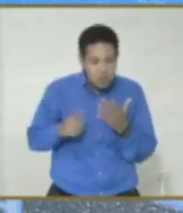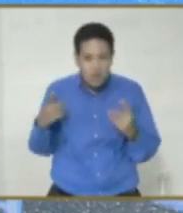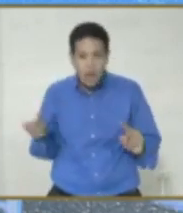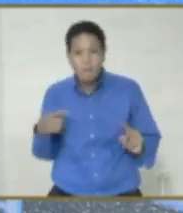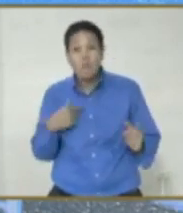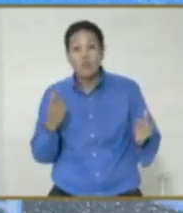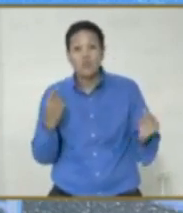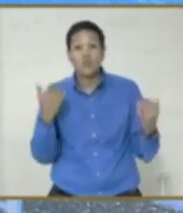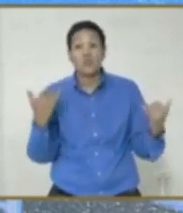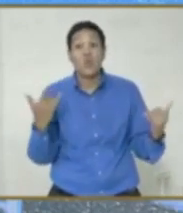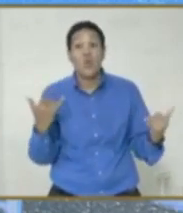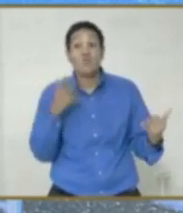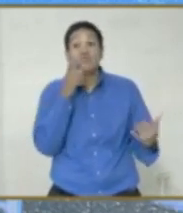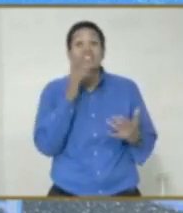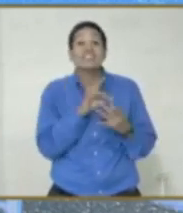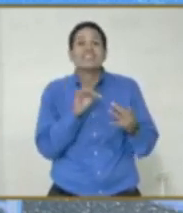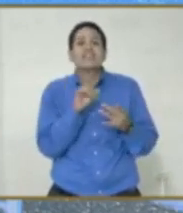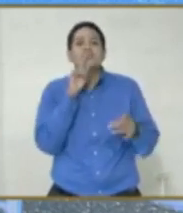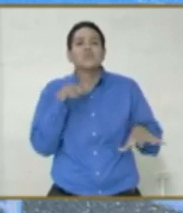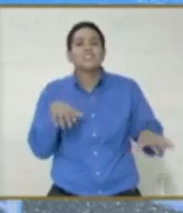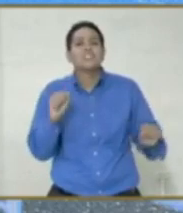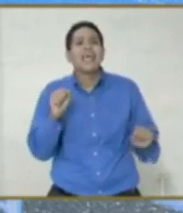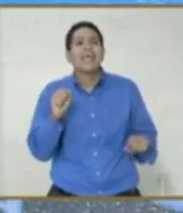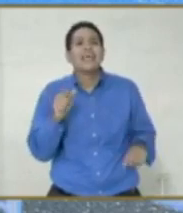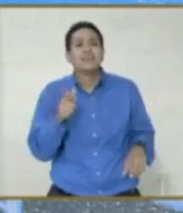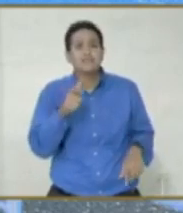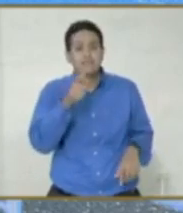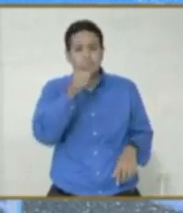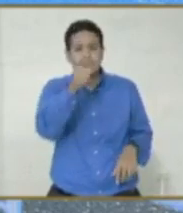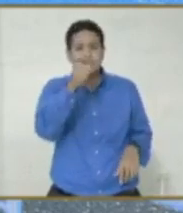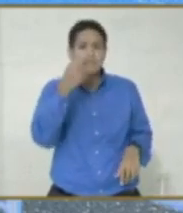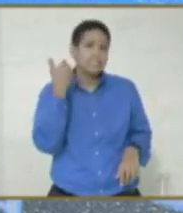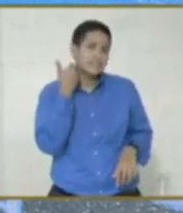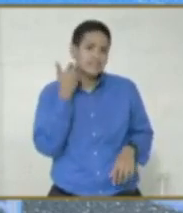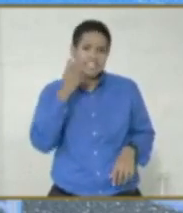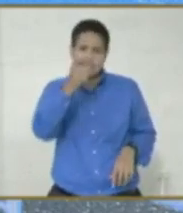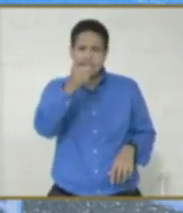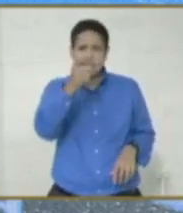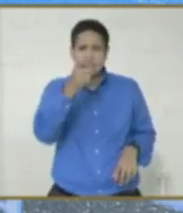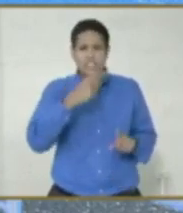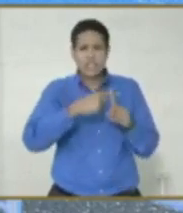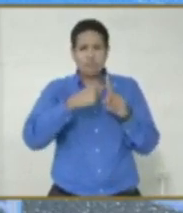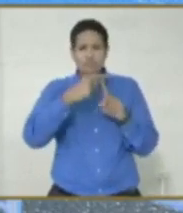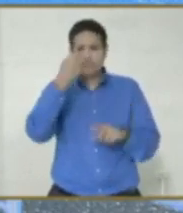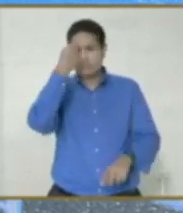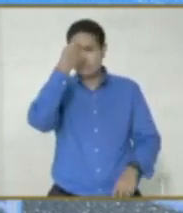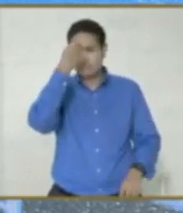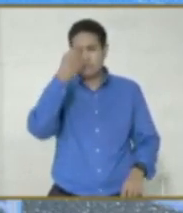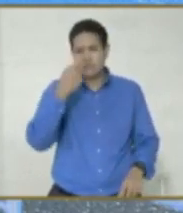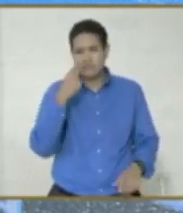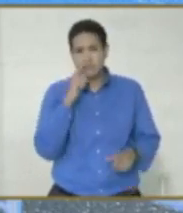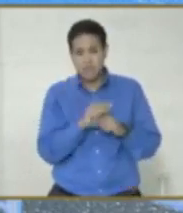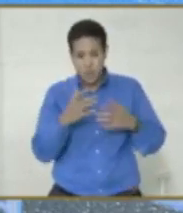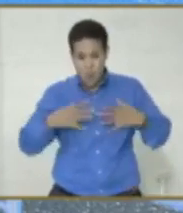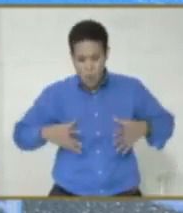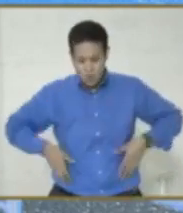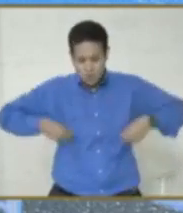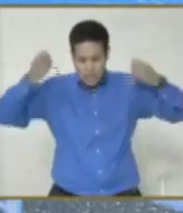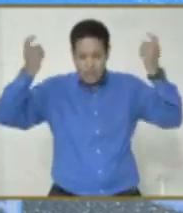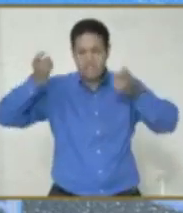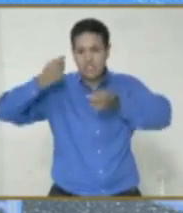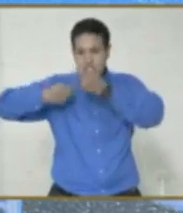mentioned earlier, is to take the temperature of all our staff. Ms. Lewis mentioned that their garments are left and they change